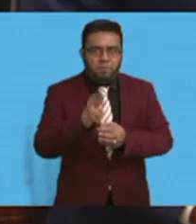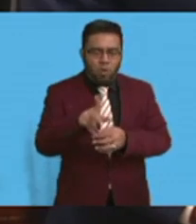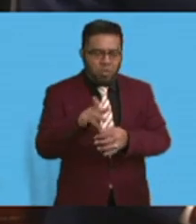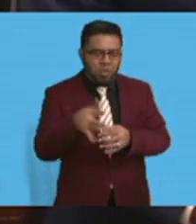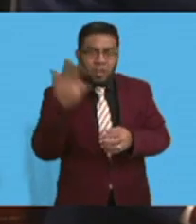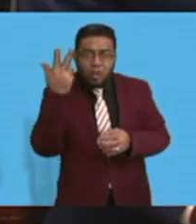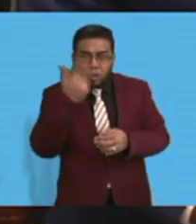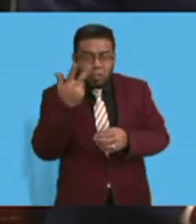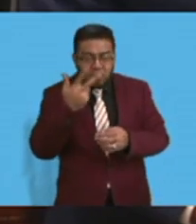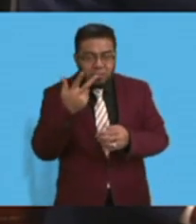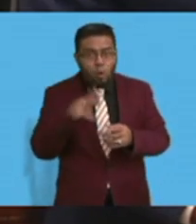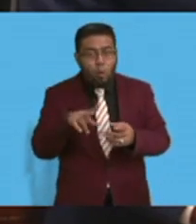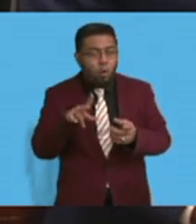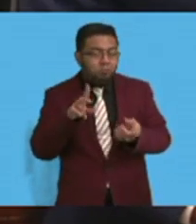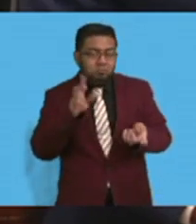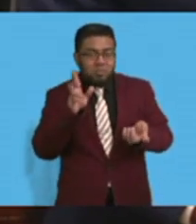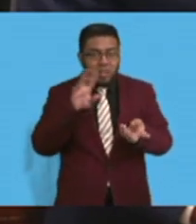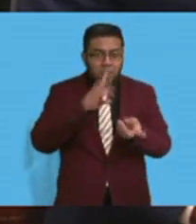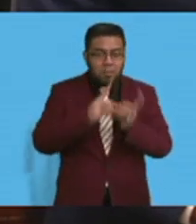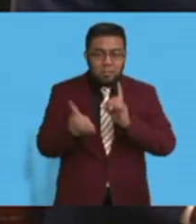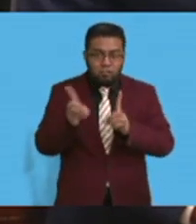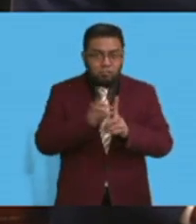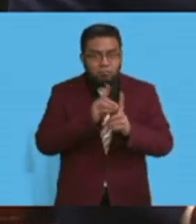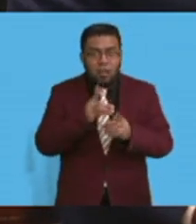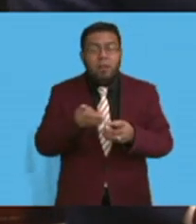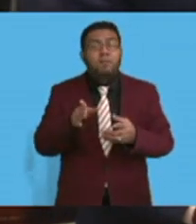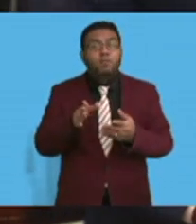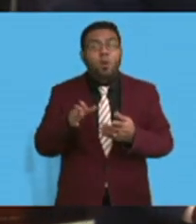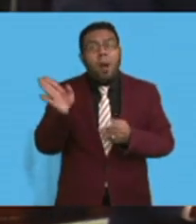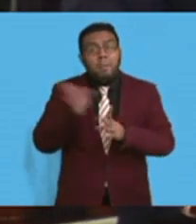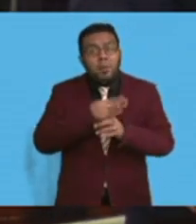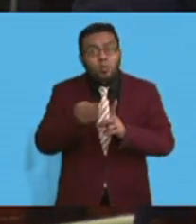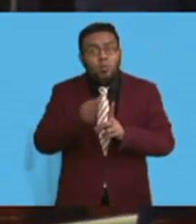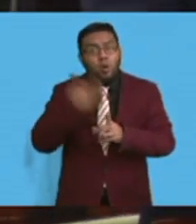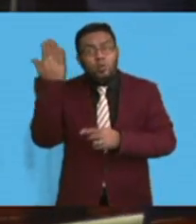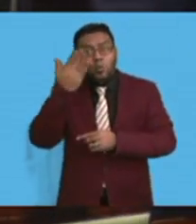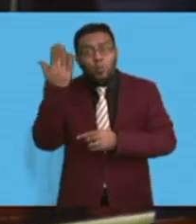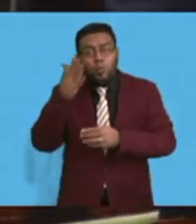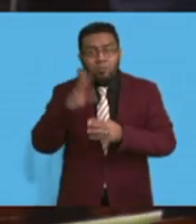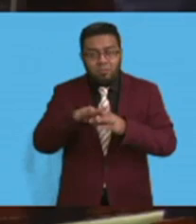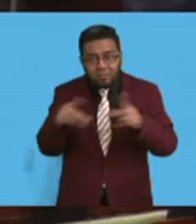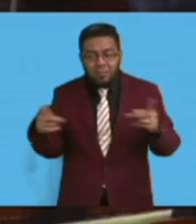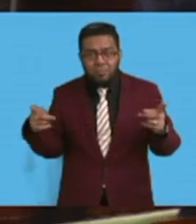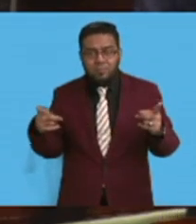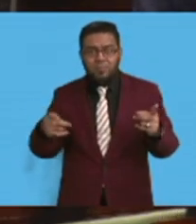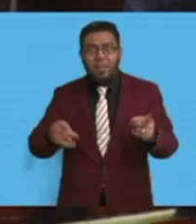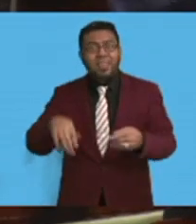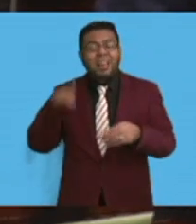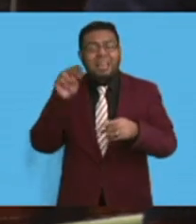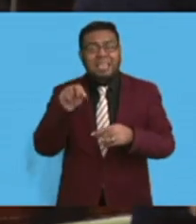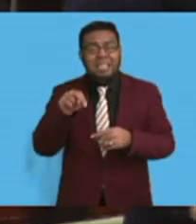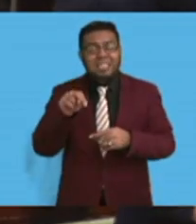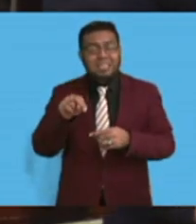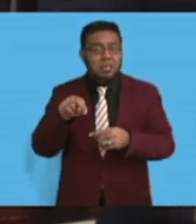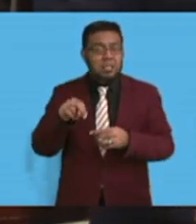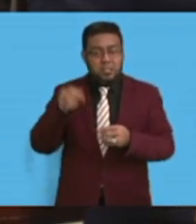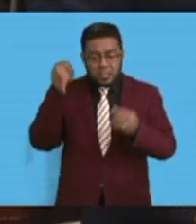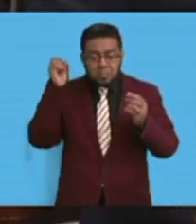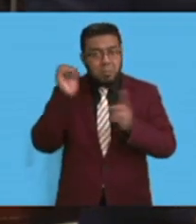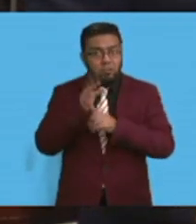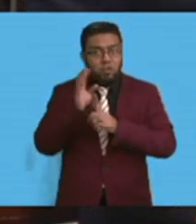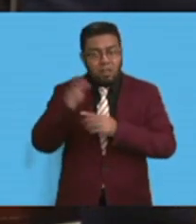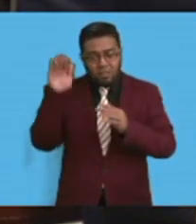which schools have serious problems with abuse on school property and need special attention. And of course, Madam Speaker, accidents do happen at